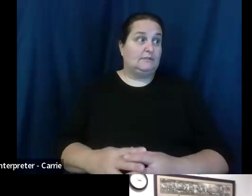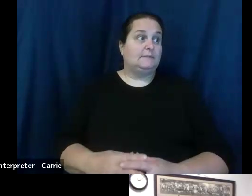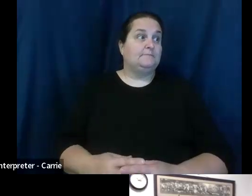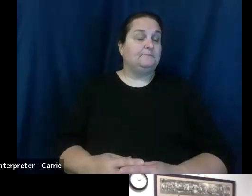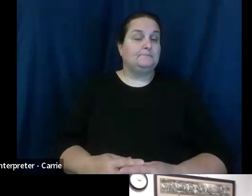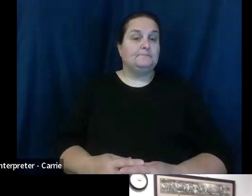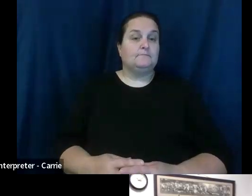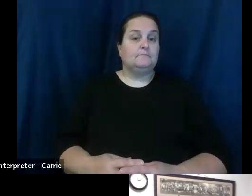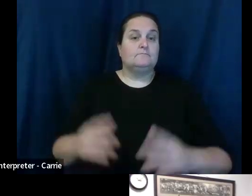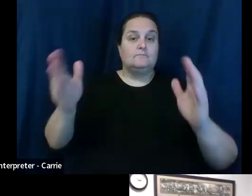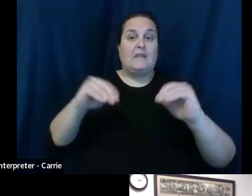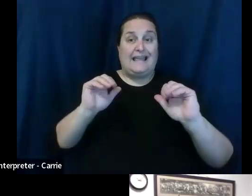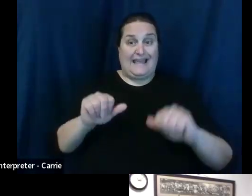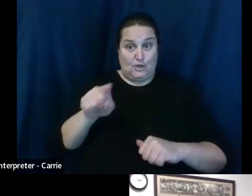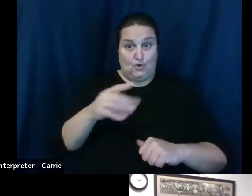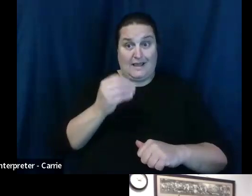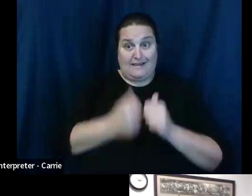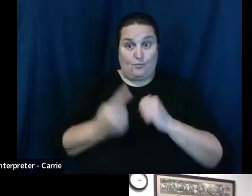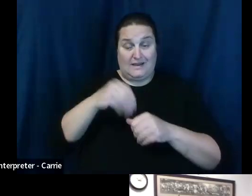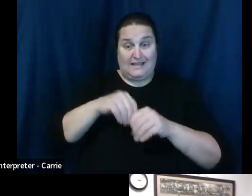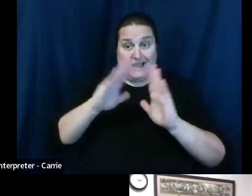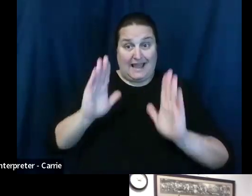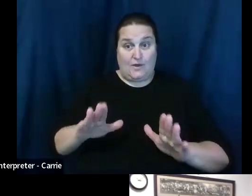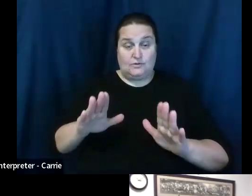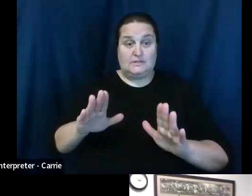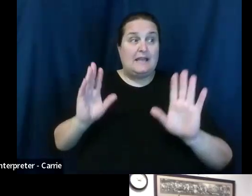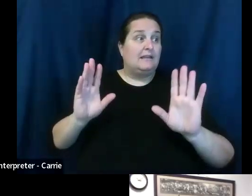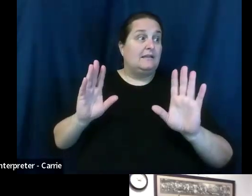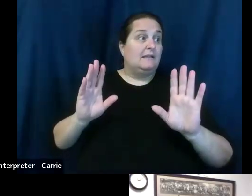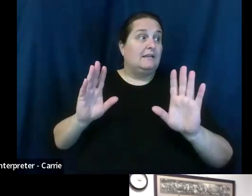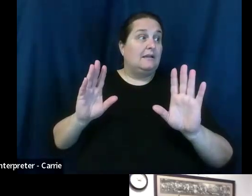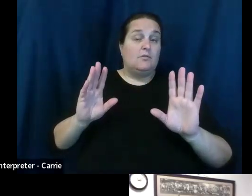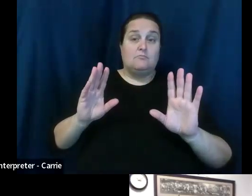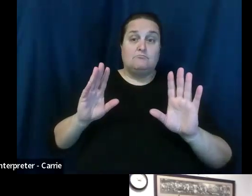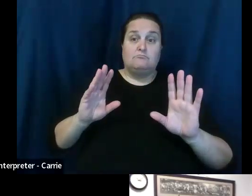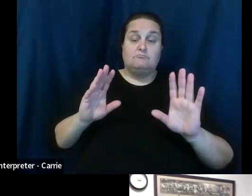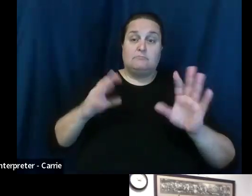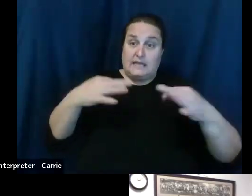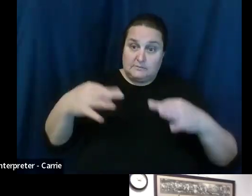Can you and everyone in your home give directions and information to others?